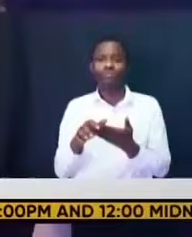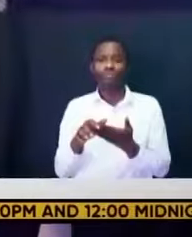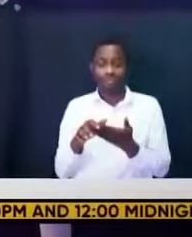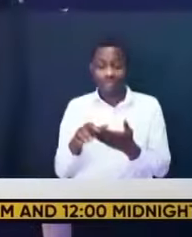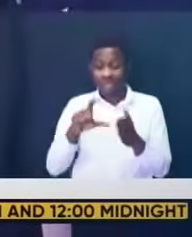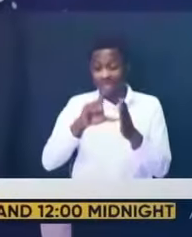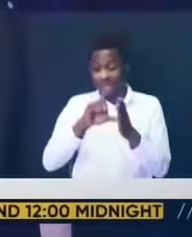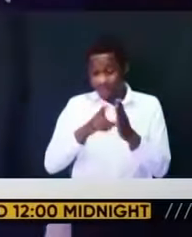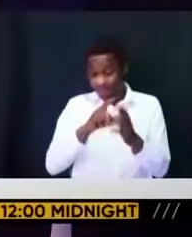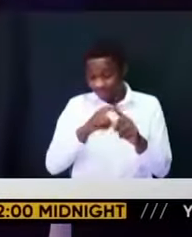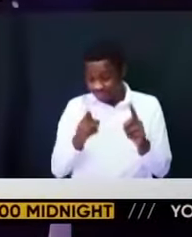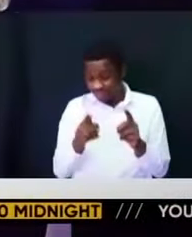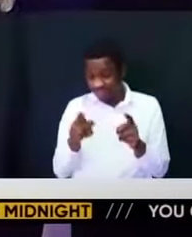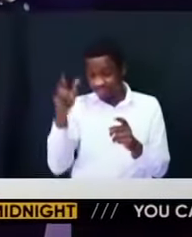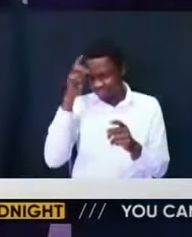of